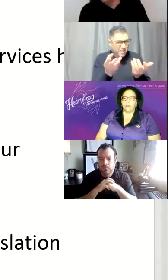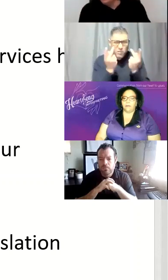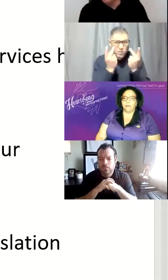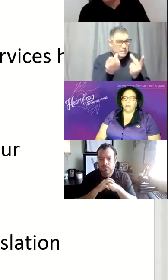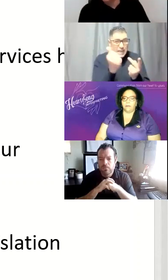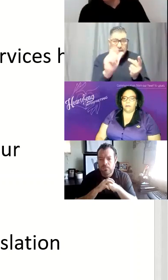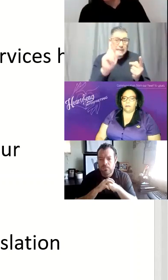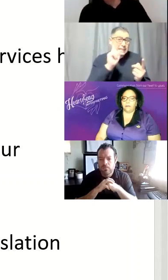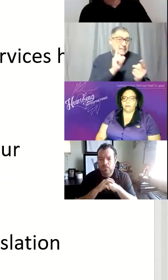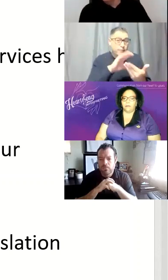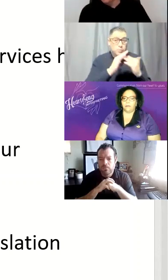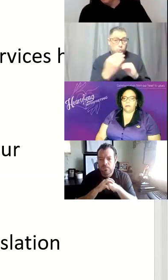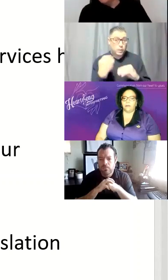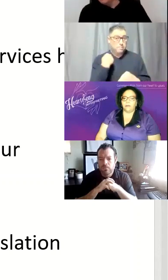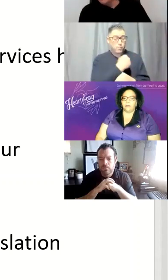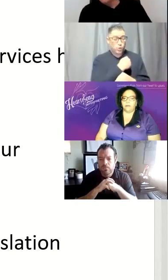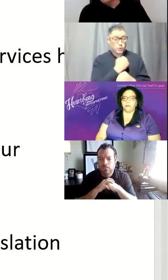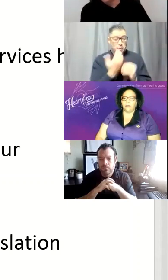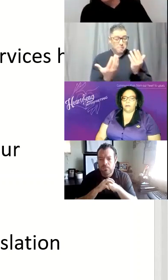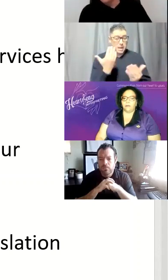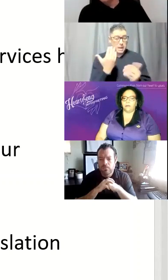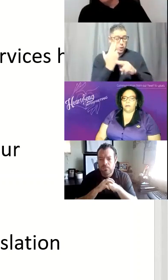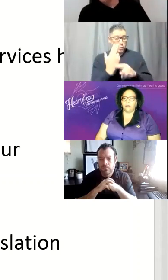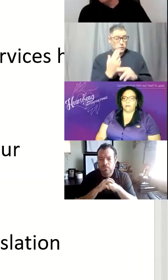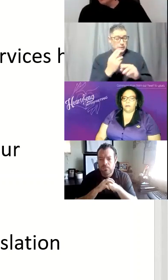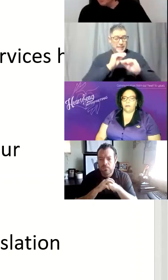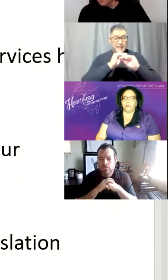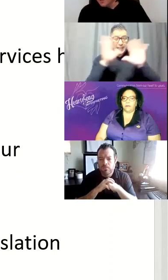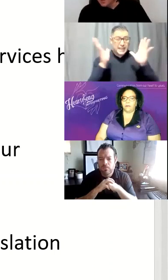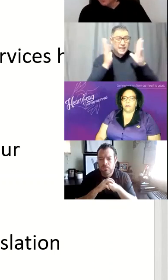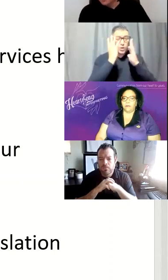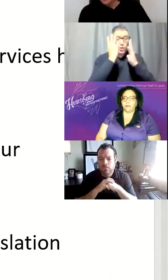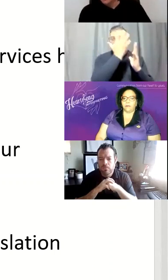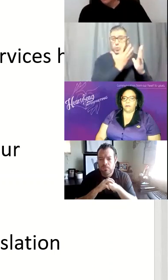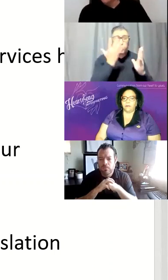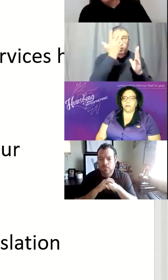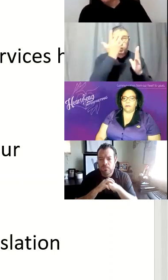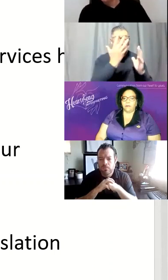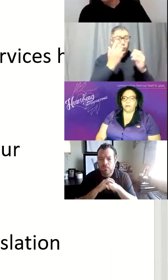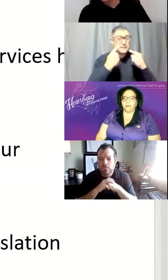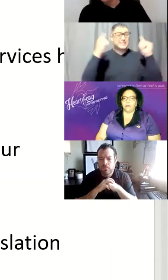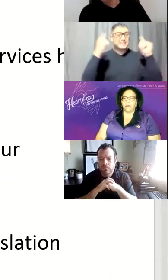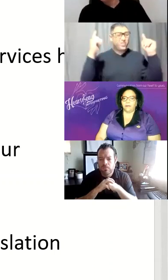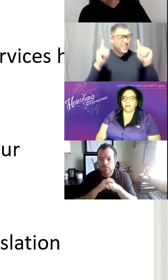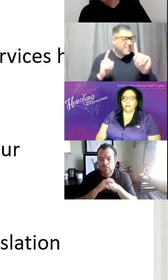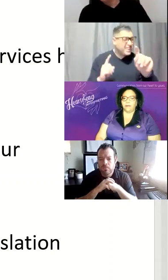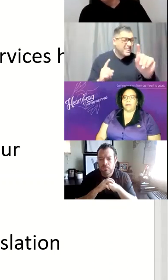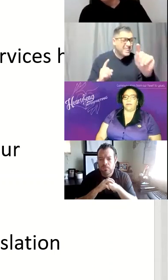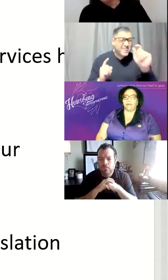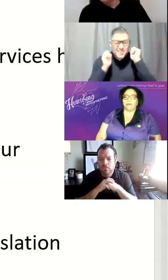deaf community members perhaps using clear face mask with success or anything like that?